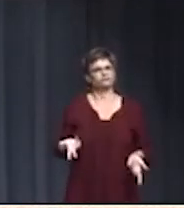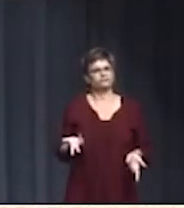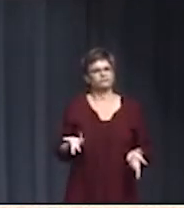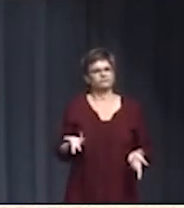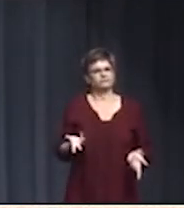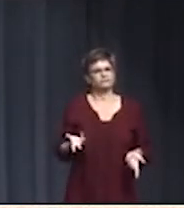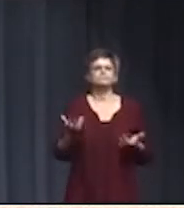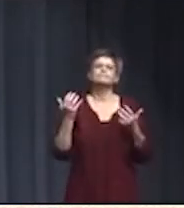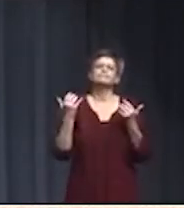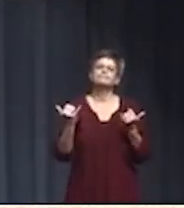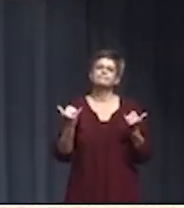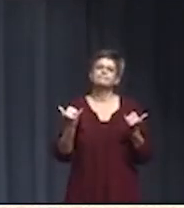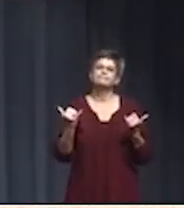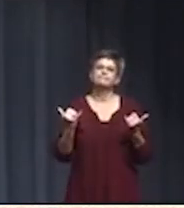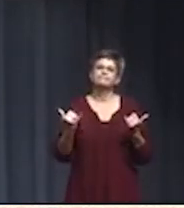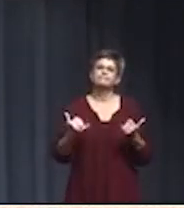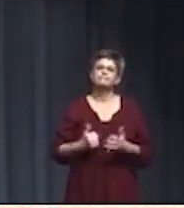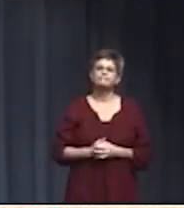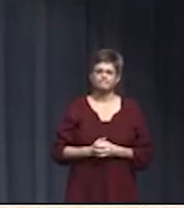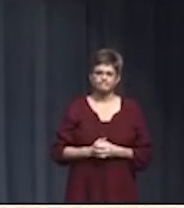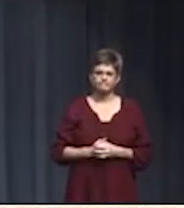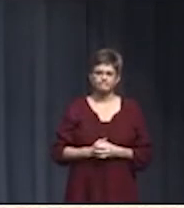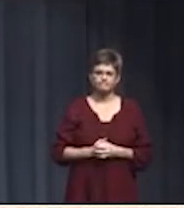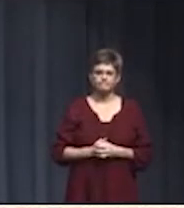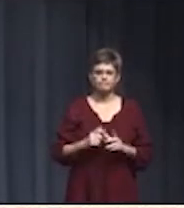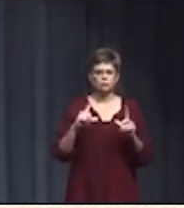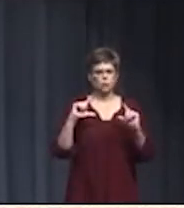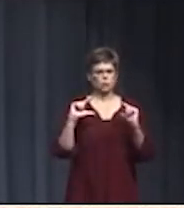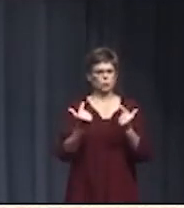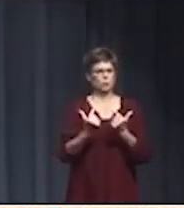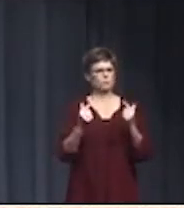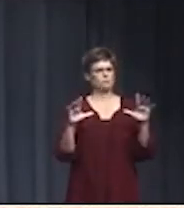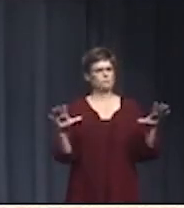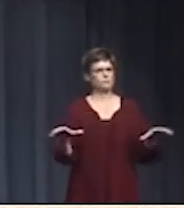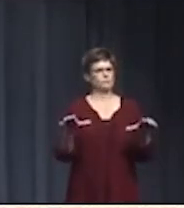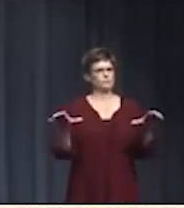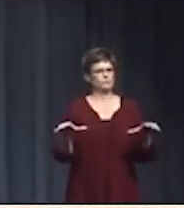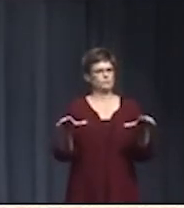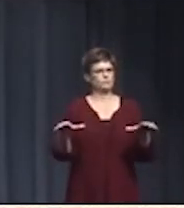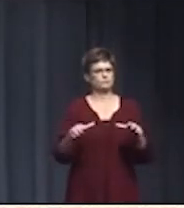Now, today, let's look at the group dynamics a little bit.